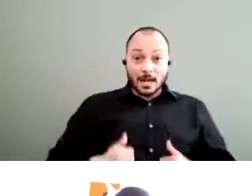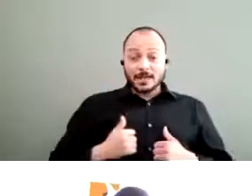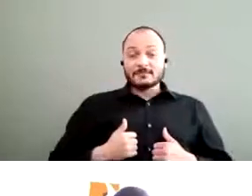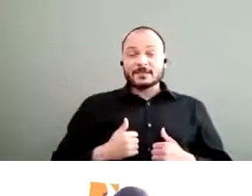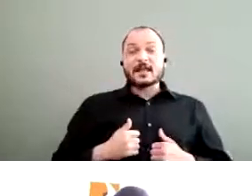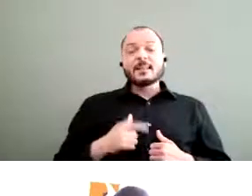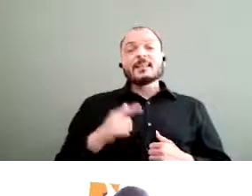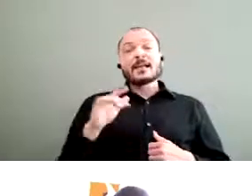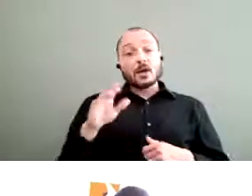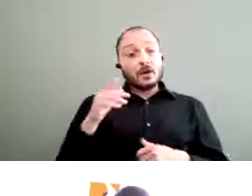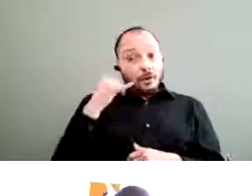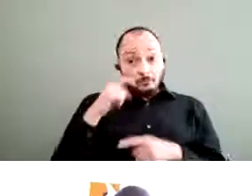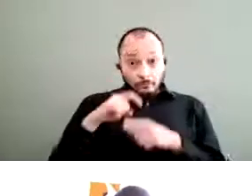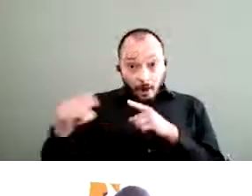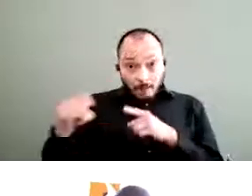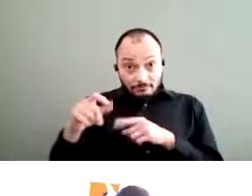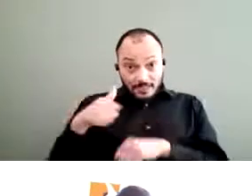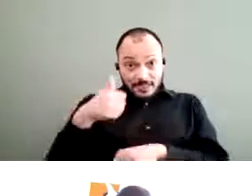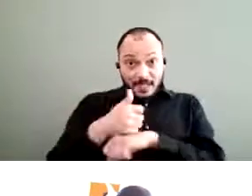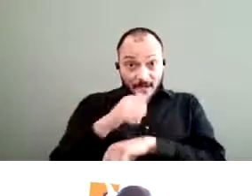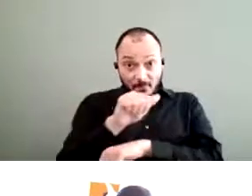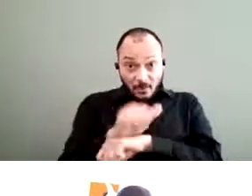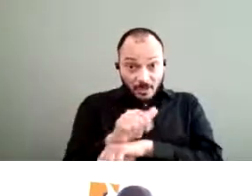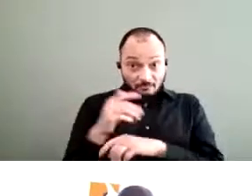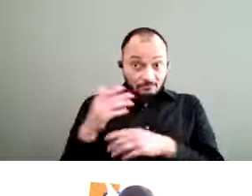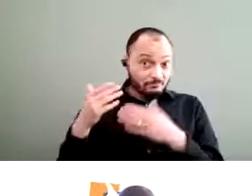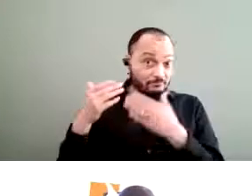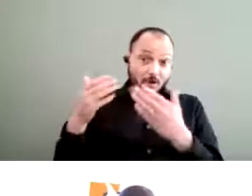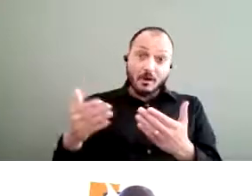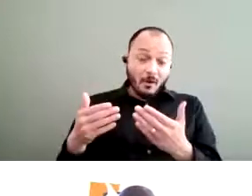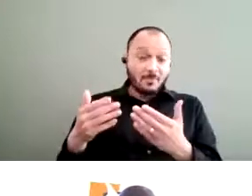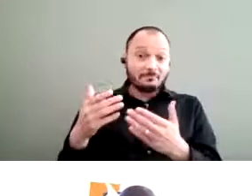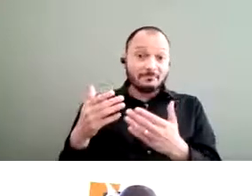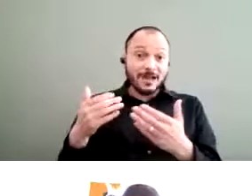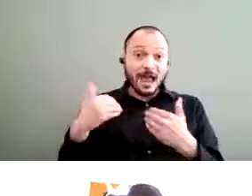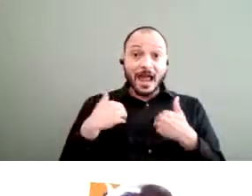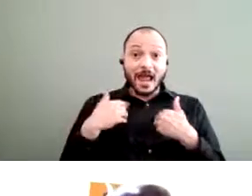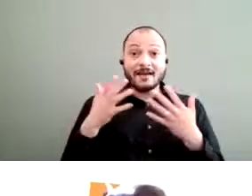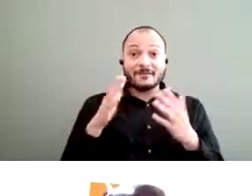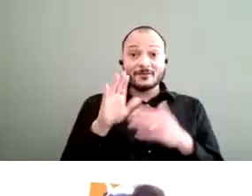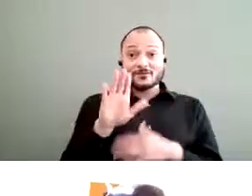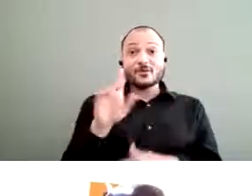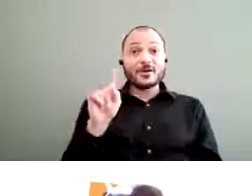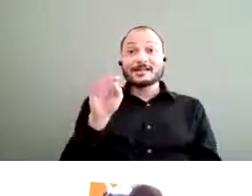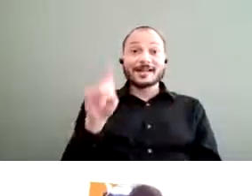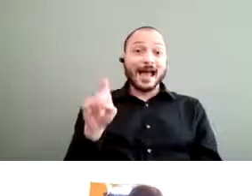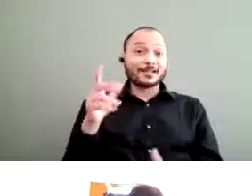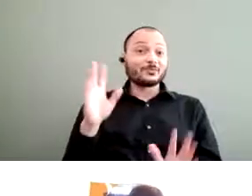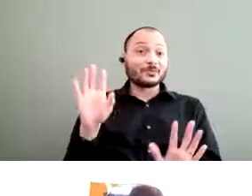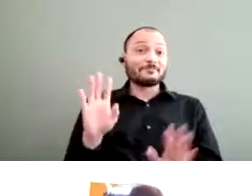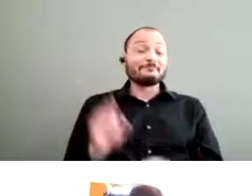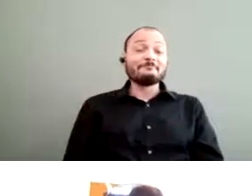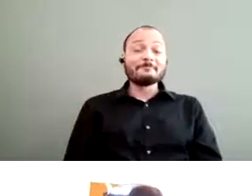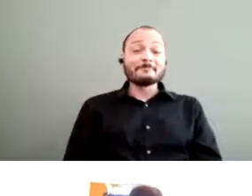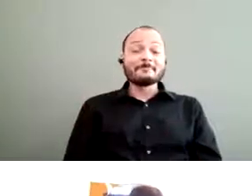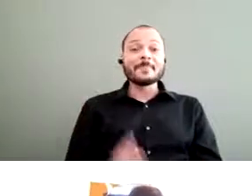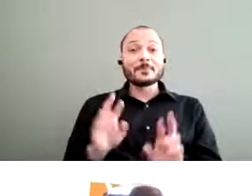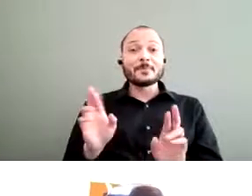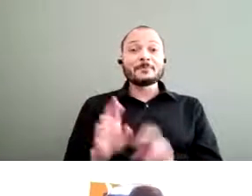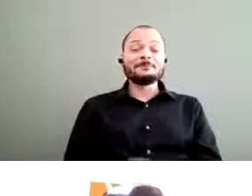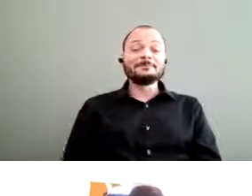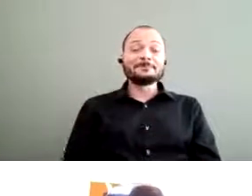up an appointment, and go get your return prepared. Next.